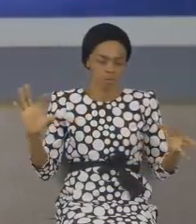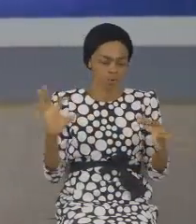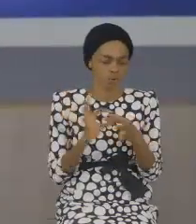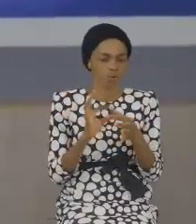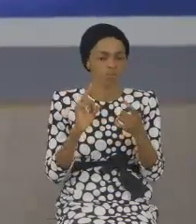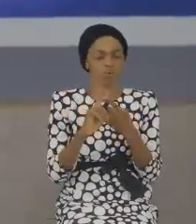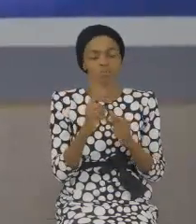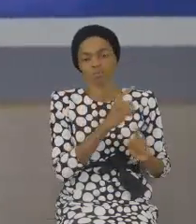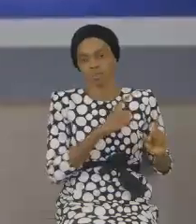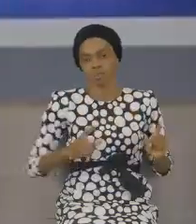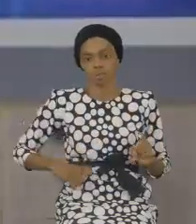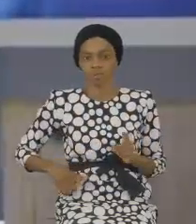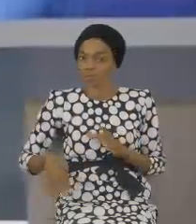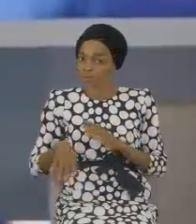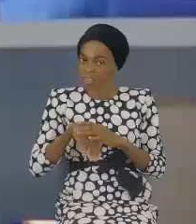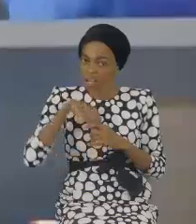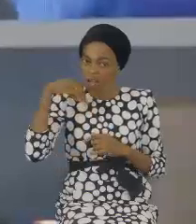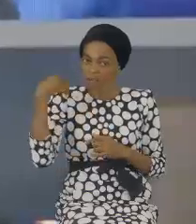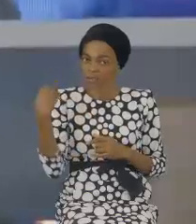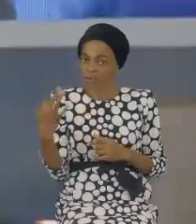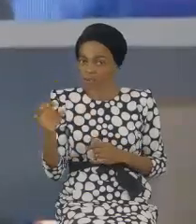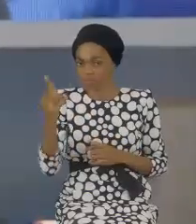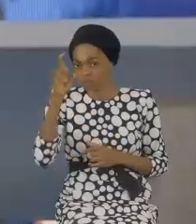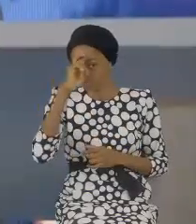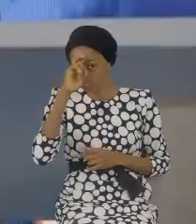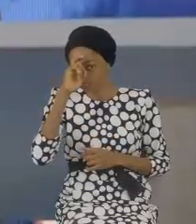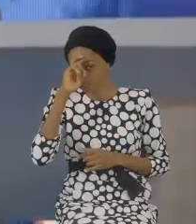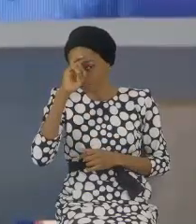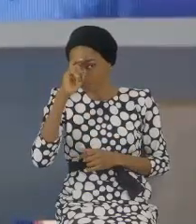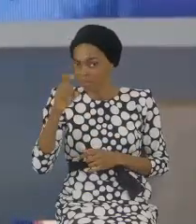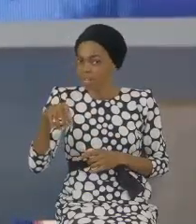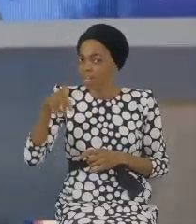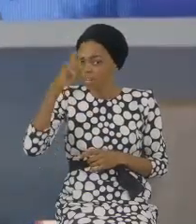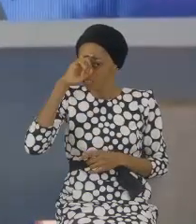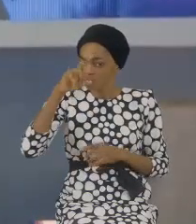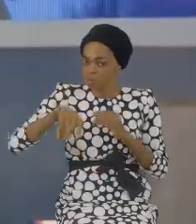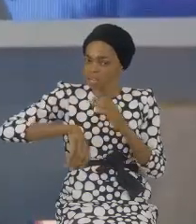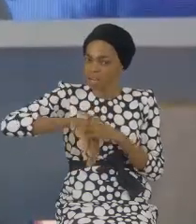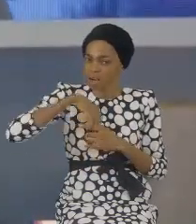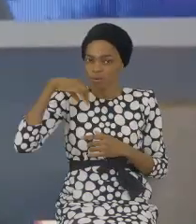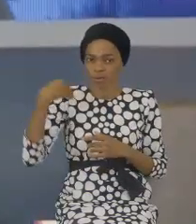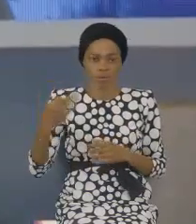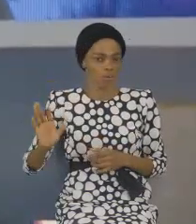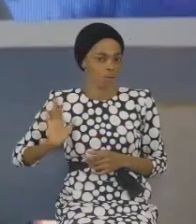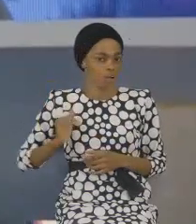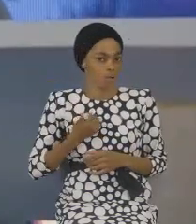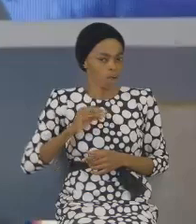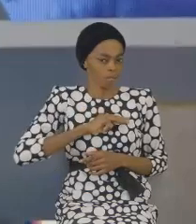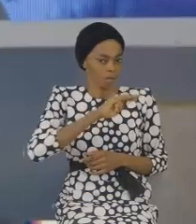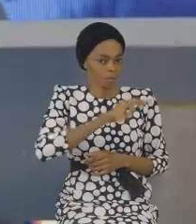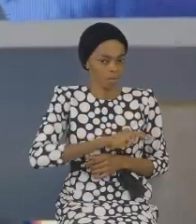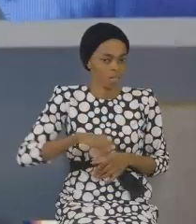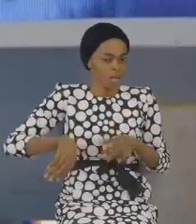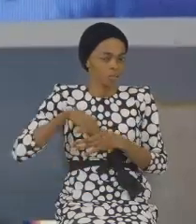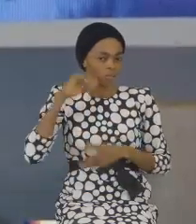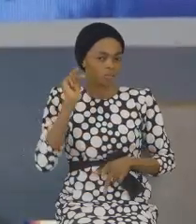the Lord out of Egypt. Egypt out of our members, out of the people